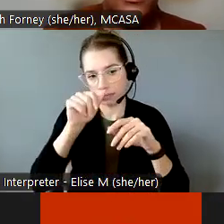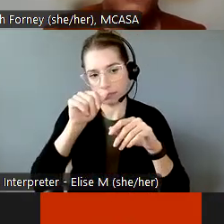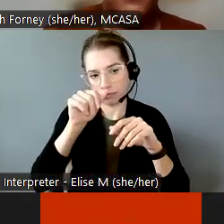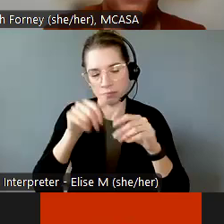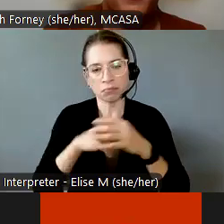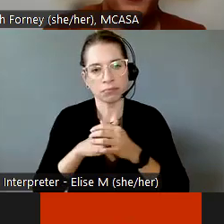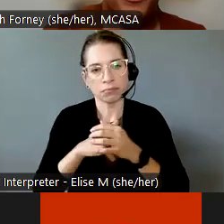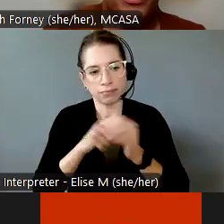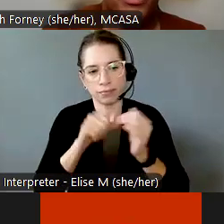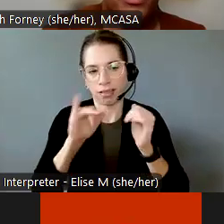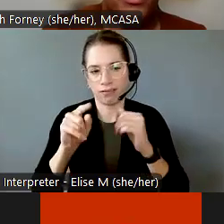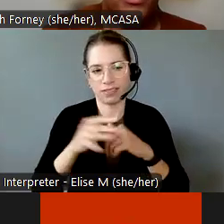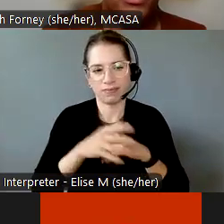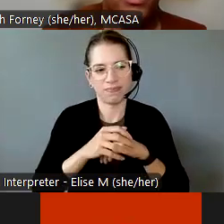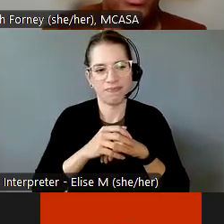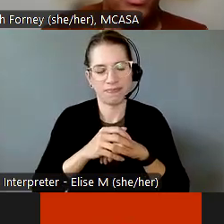I love it.